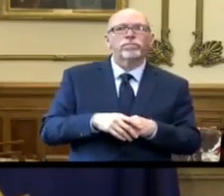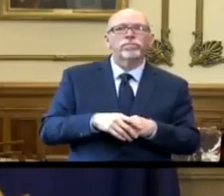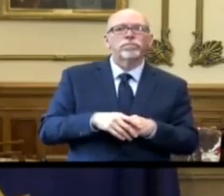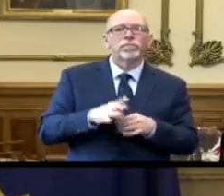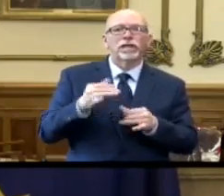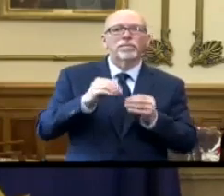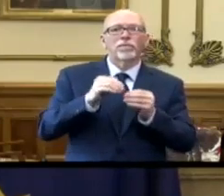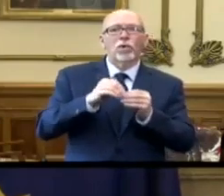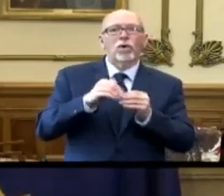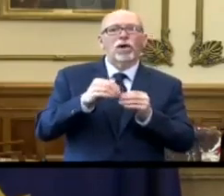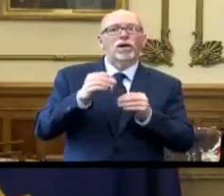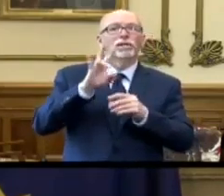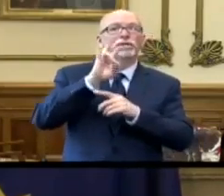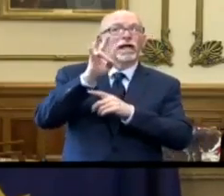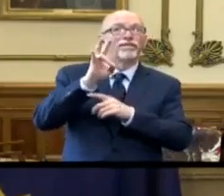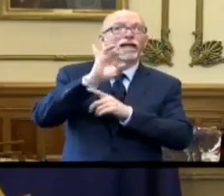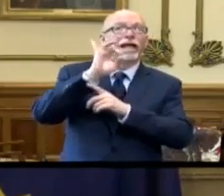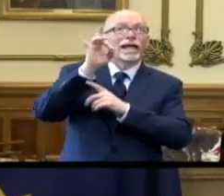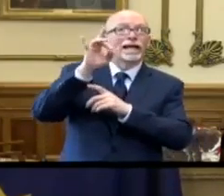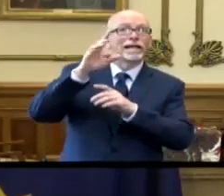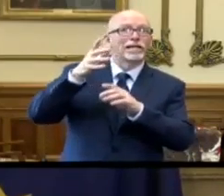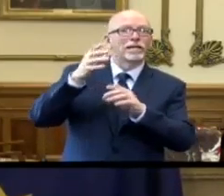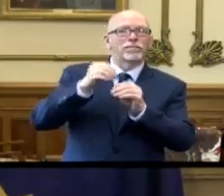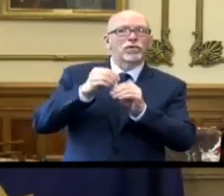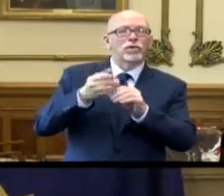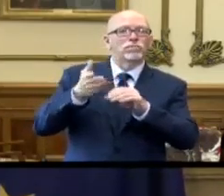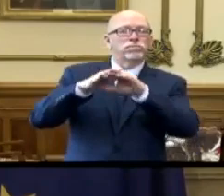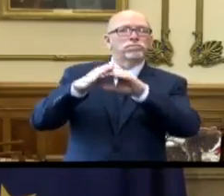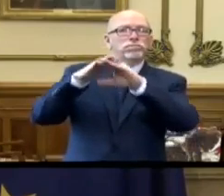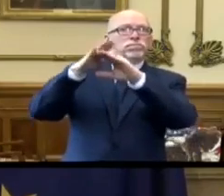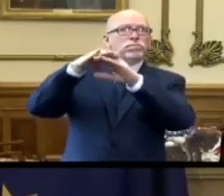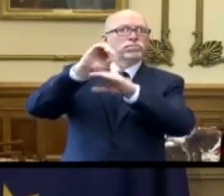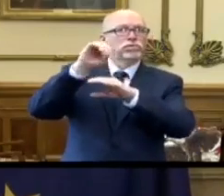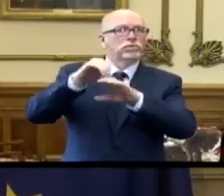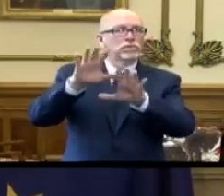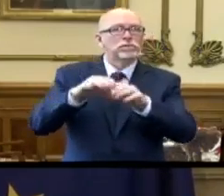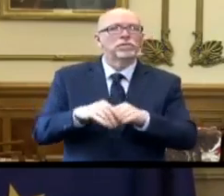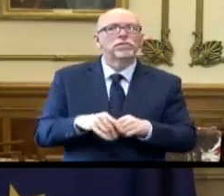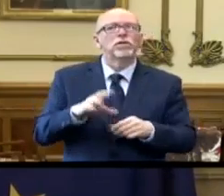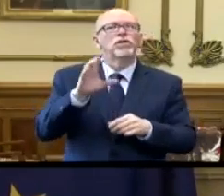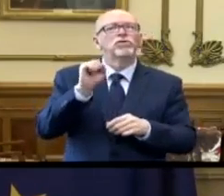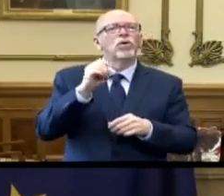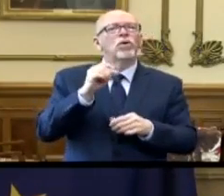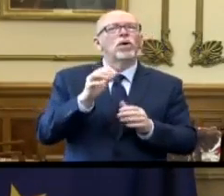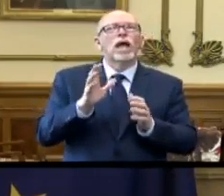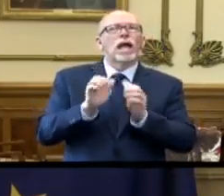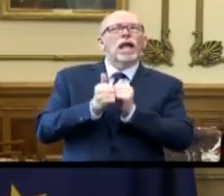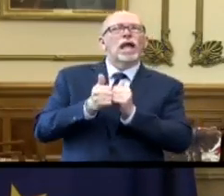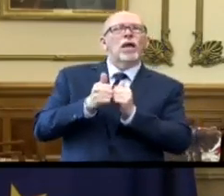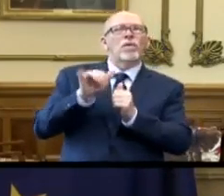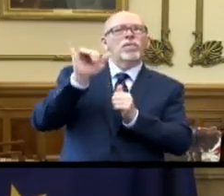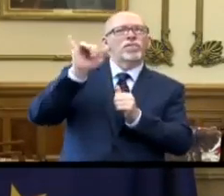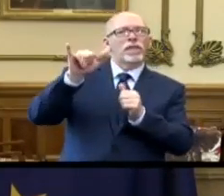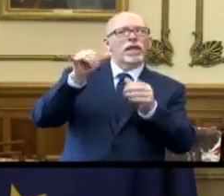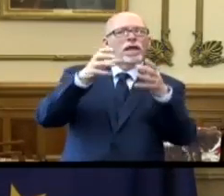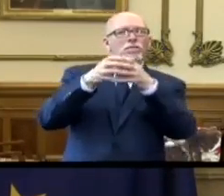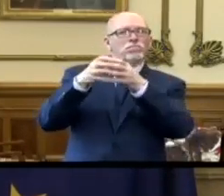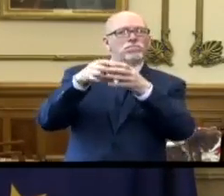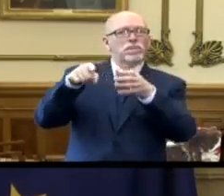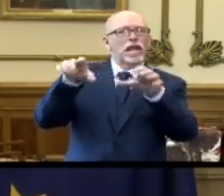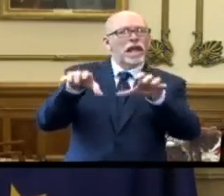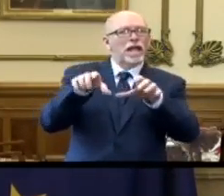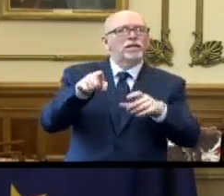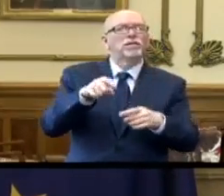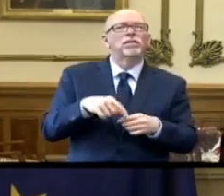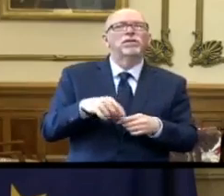more exaggerated at 70 to 79 and 80 on up. And so how is that cohort acting? So when